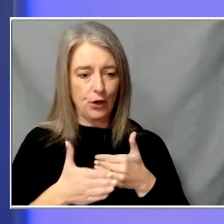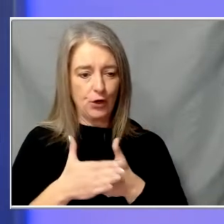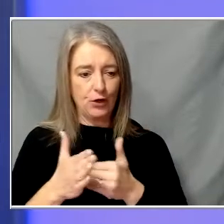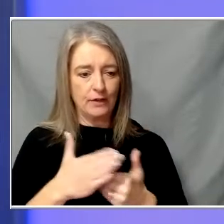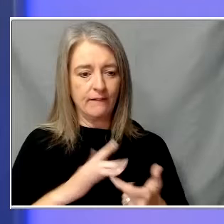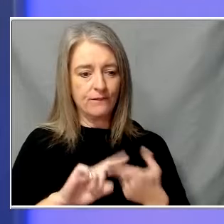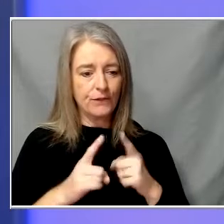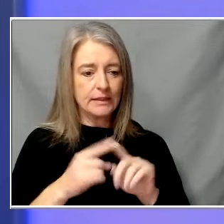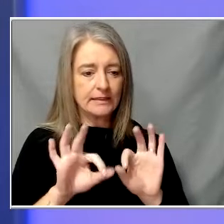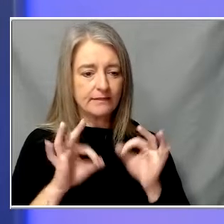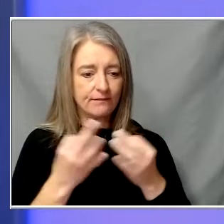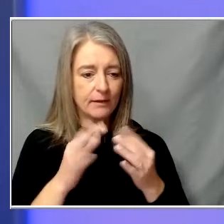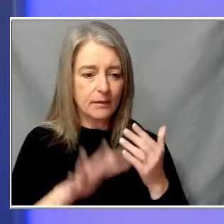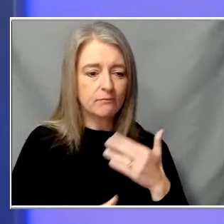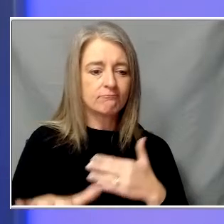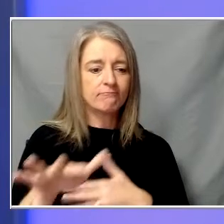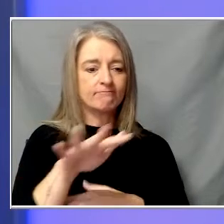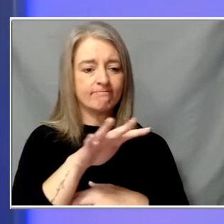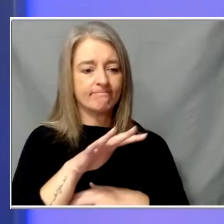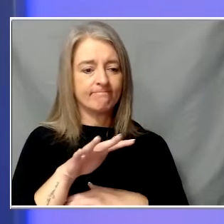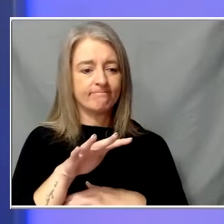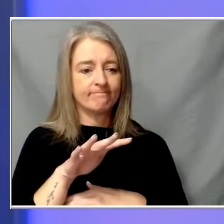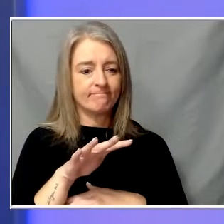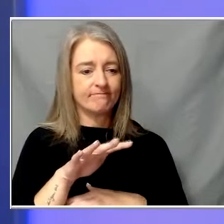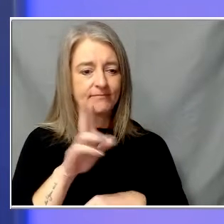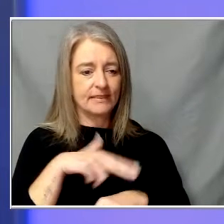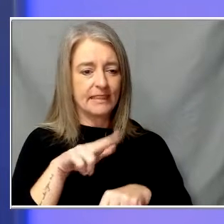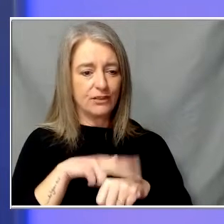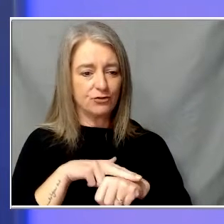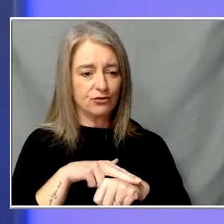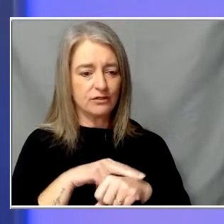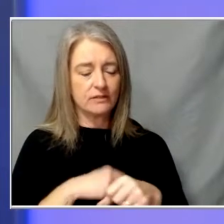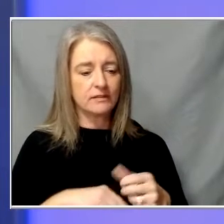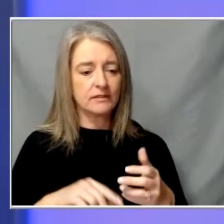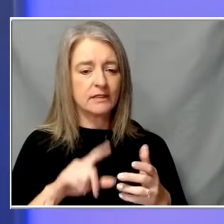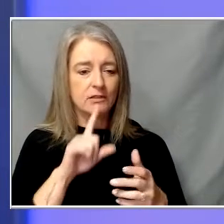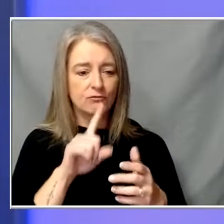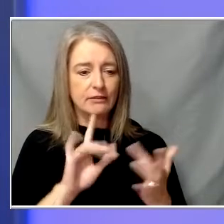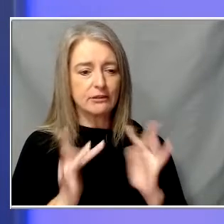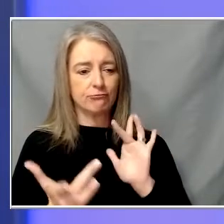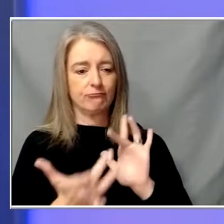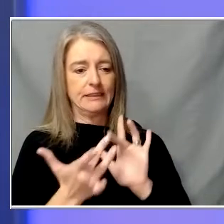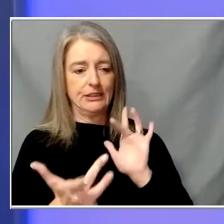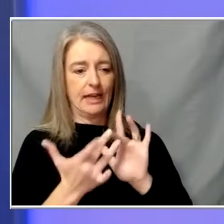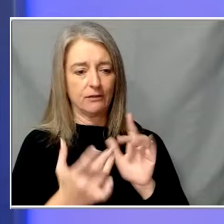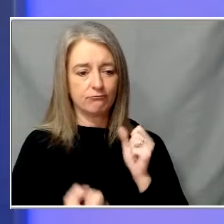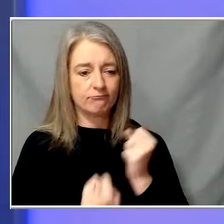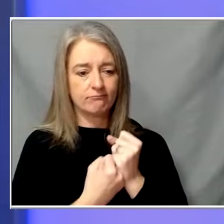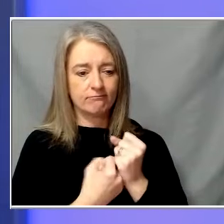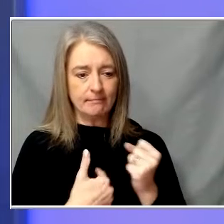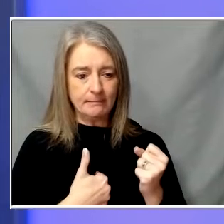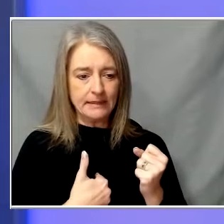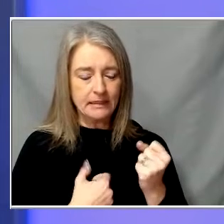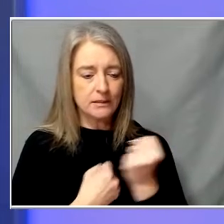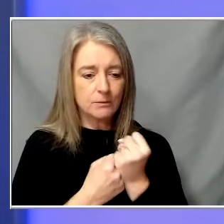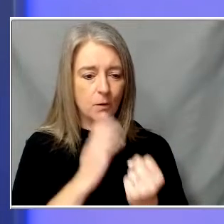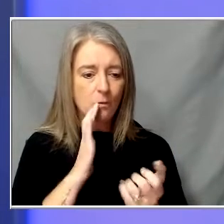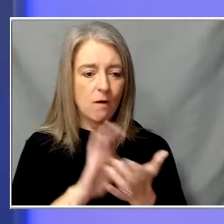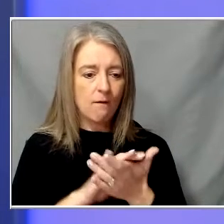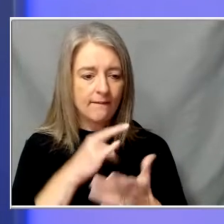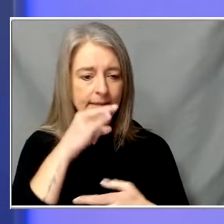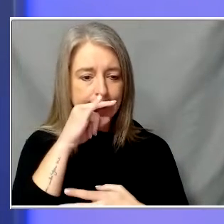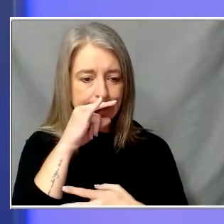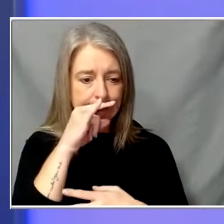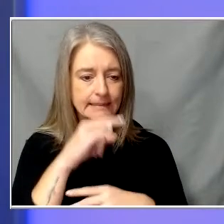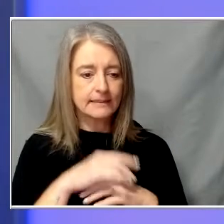and family across the nation that were reaching out to support us, and not just me, but my wife and kids.